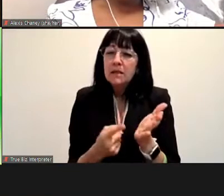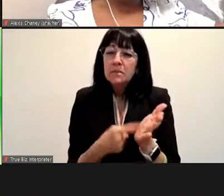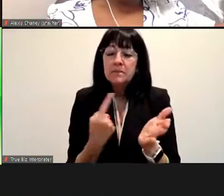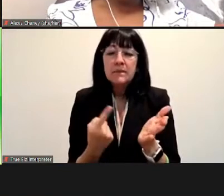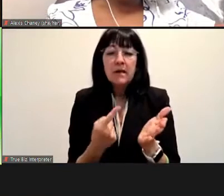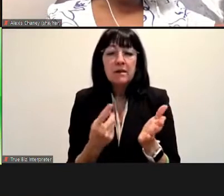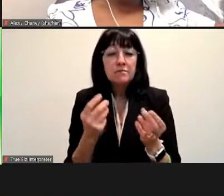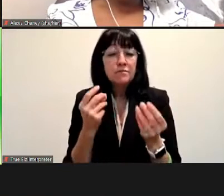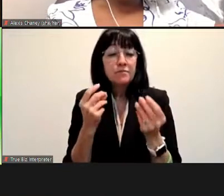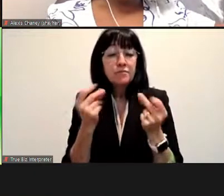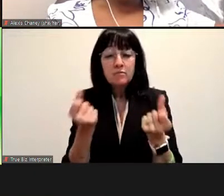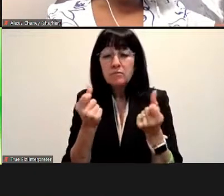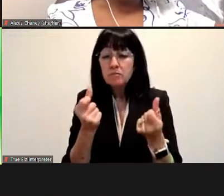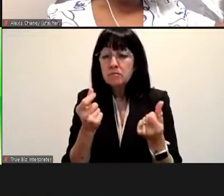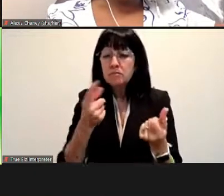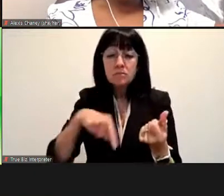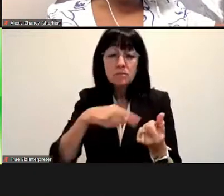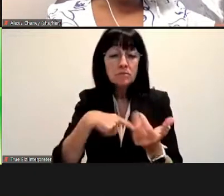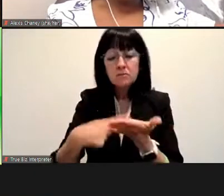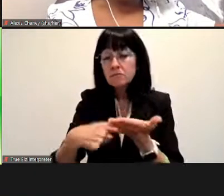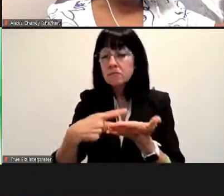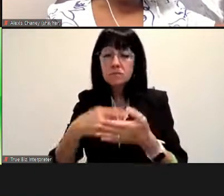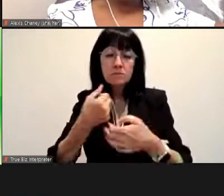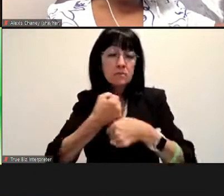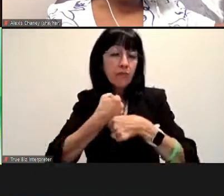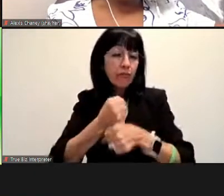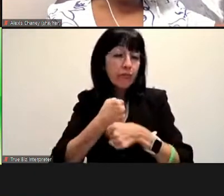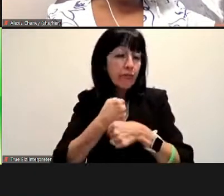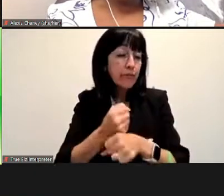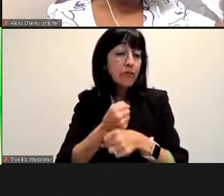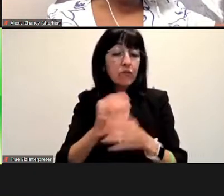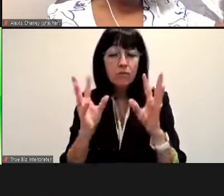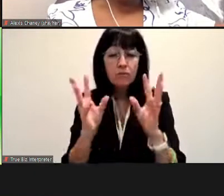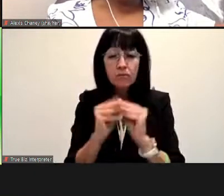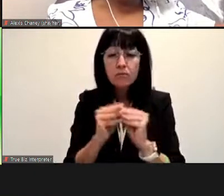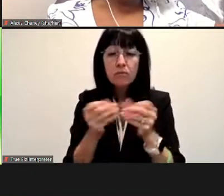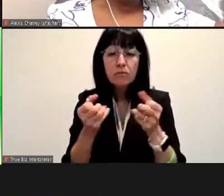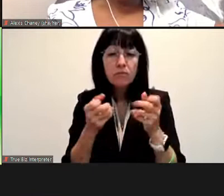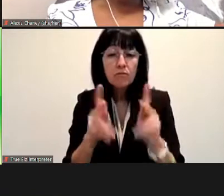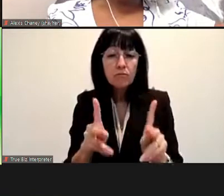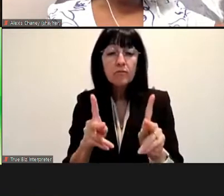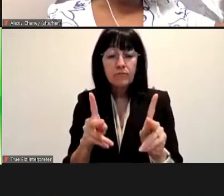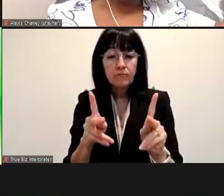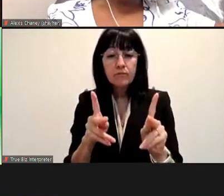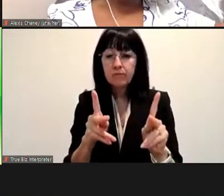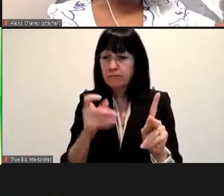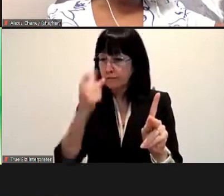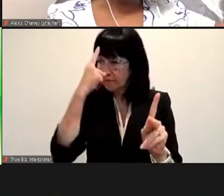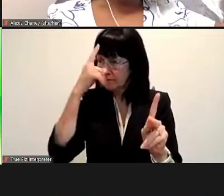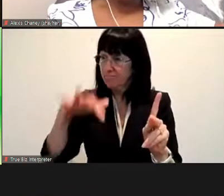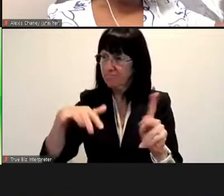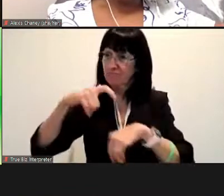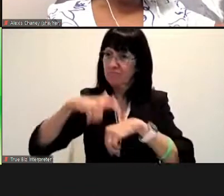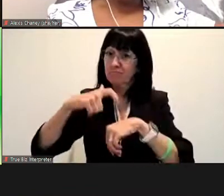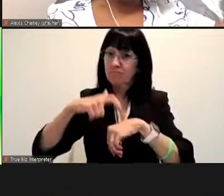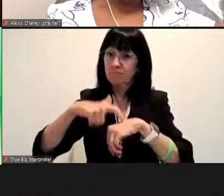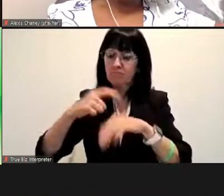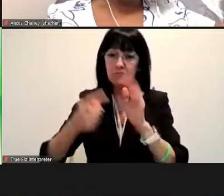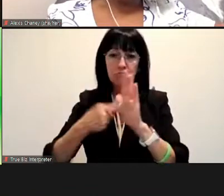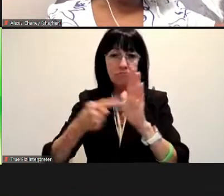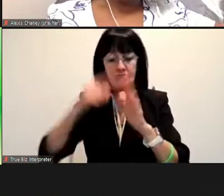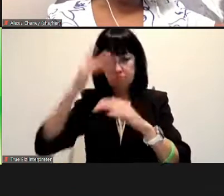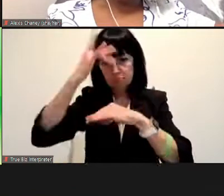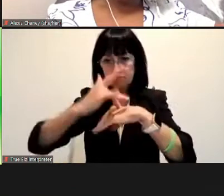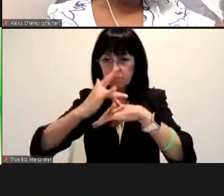quick production meeting opportunities or means, because we're that relationship to time Kate talked about, constantly